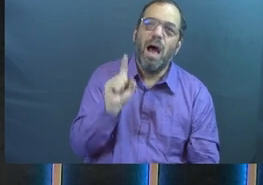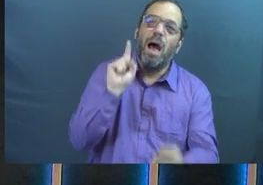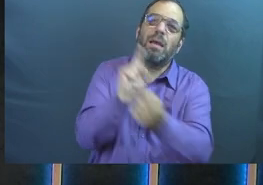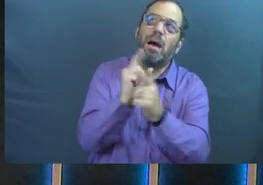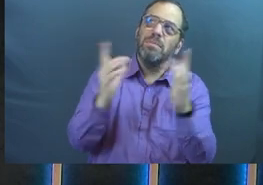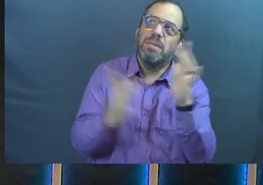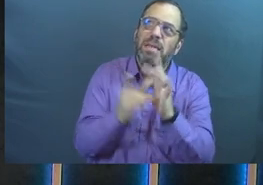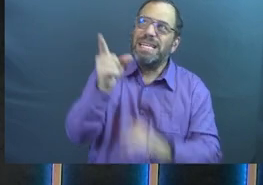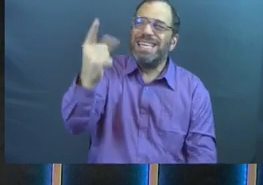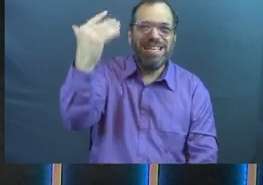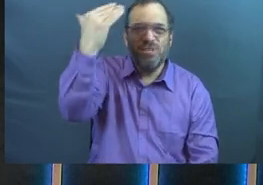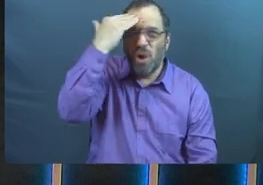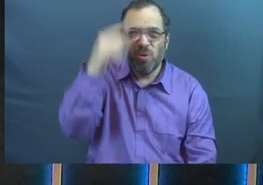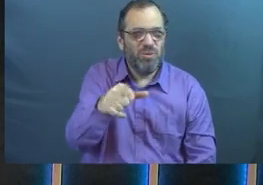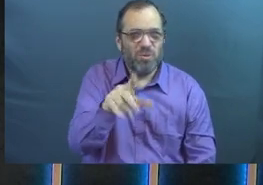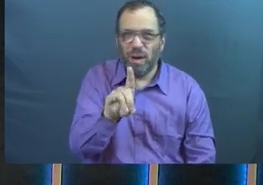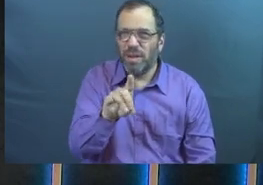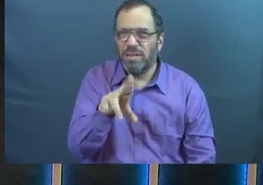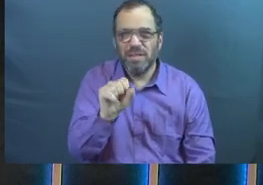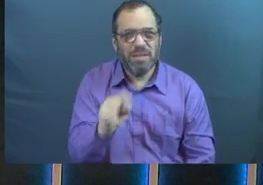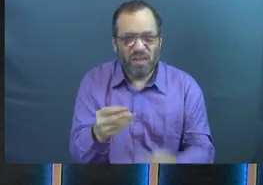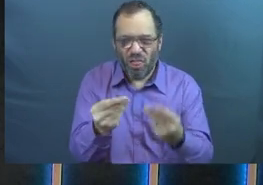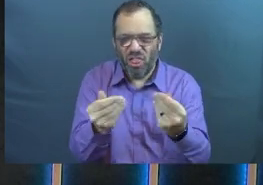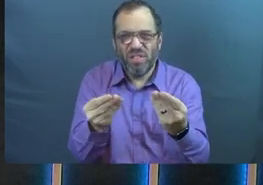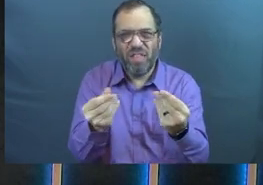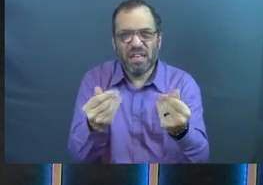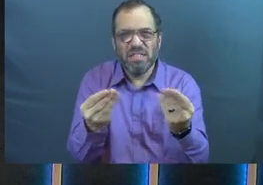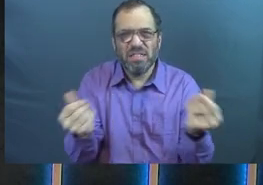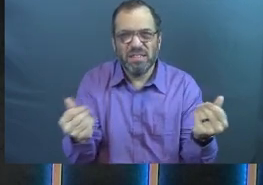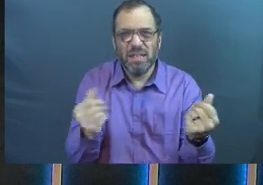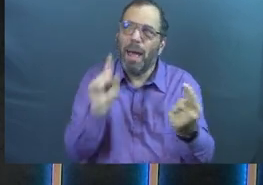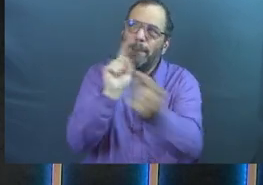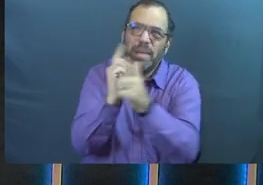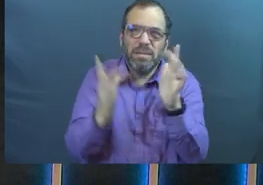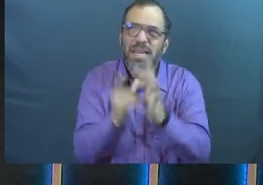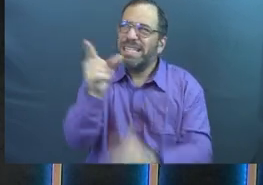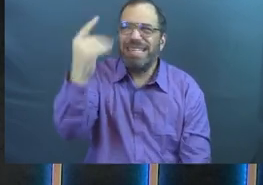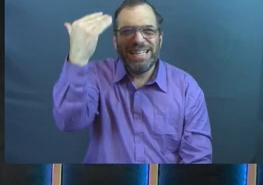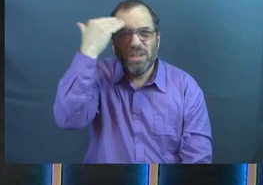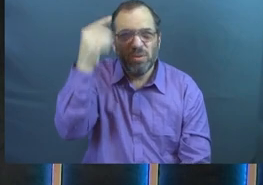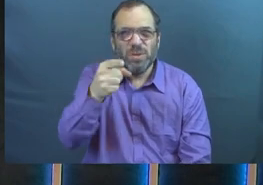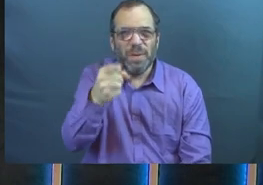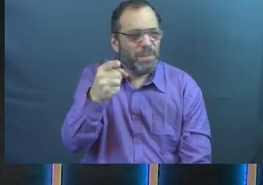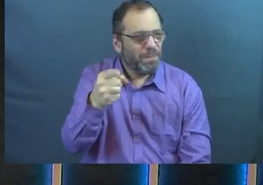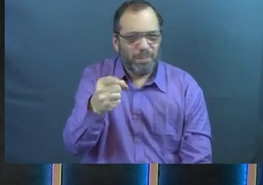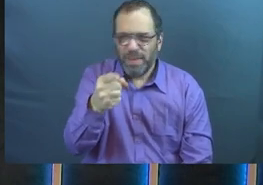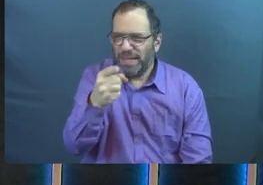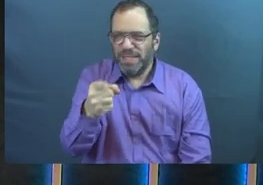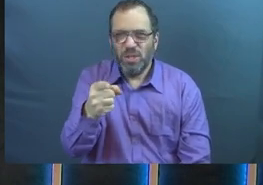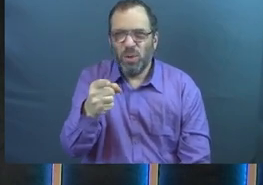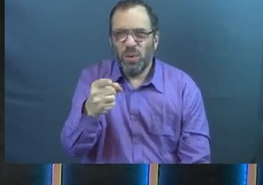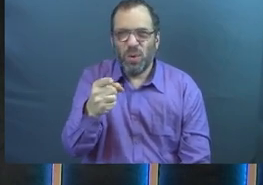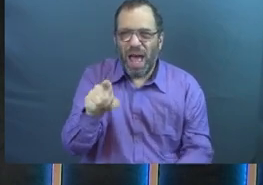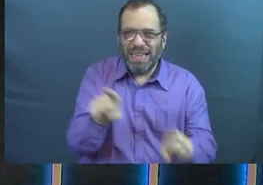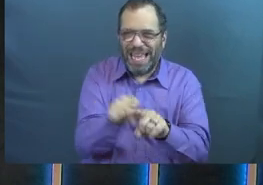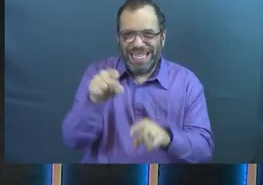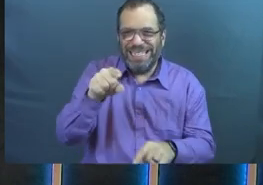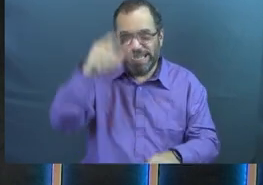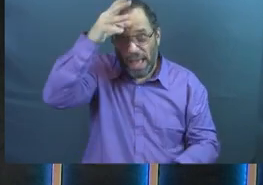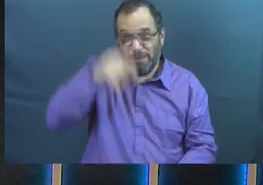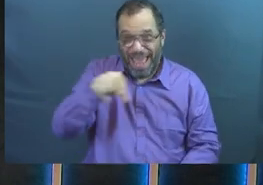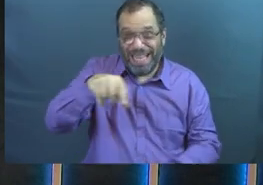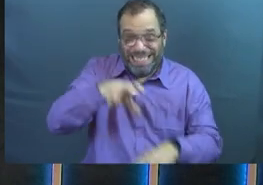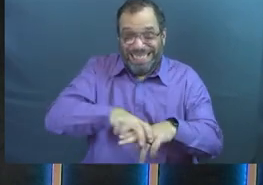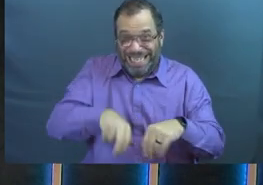Come to Jesus. He knows your dust. Come to Jesus. He knows you're tied up in a pretzel in